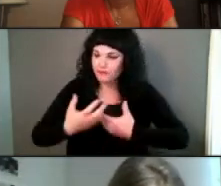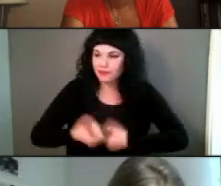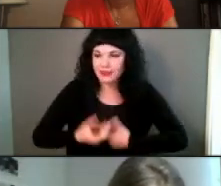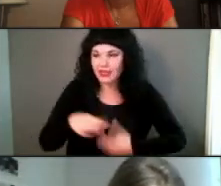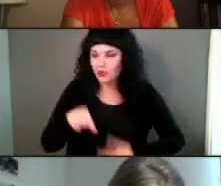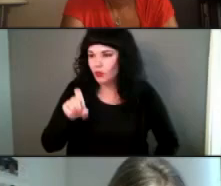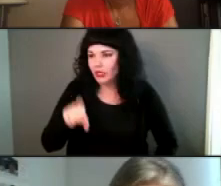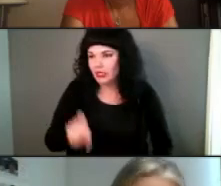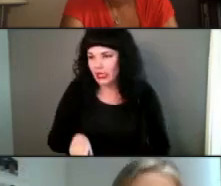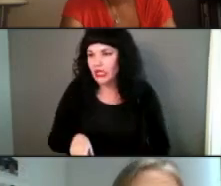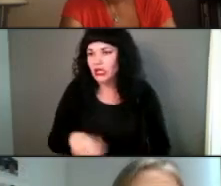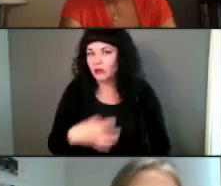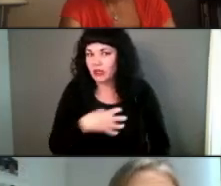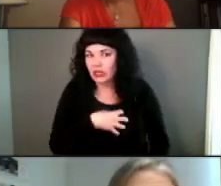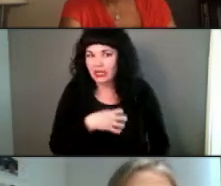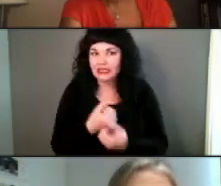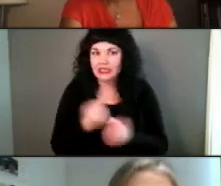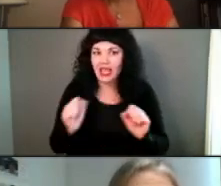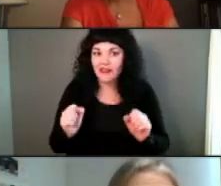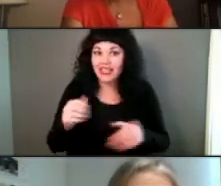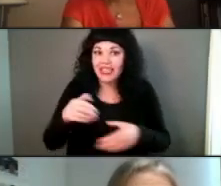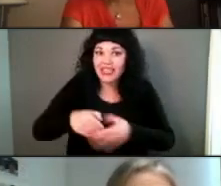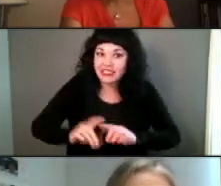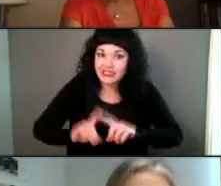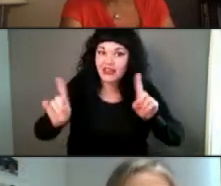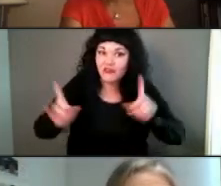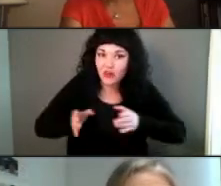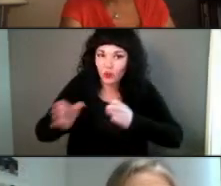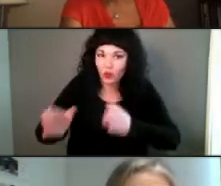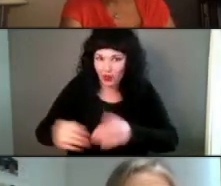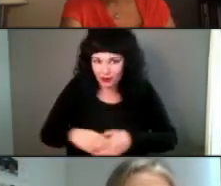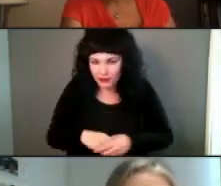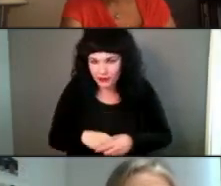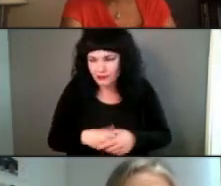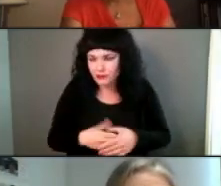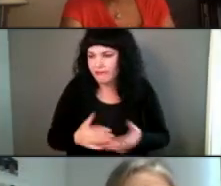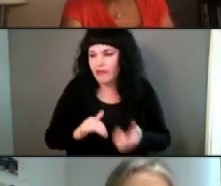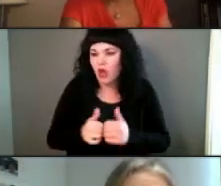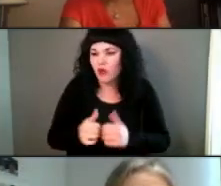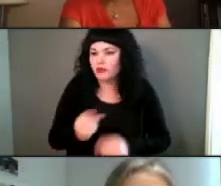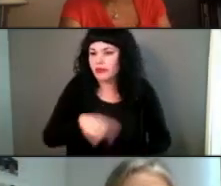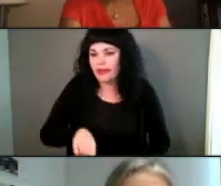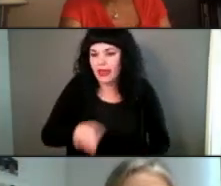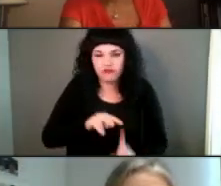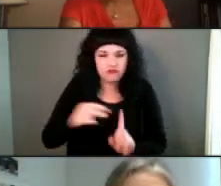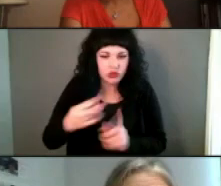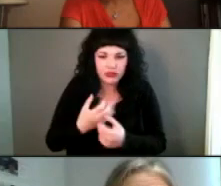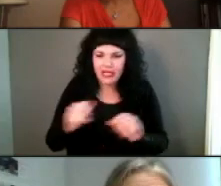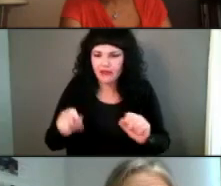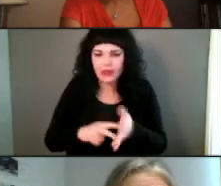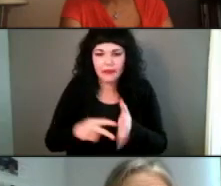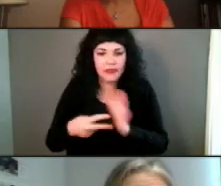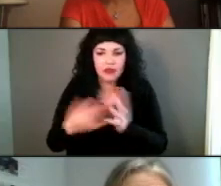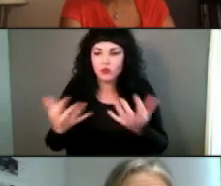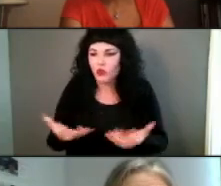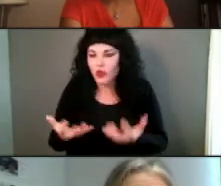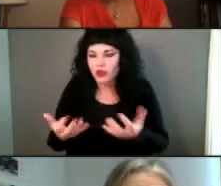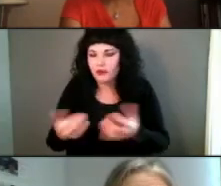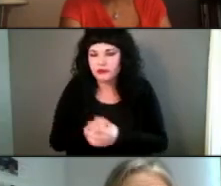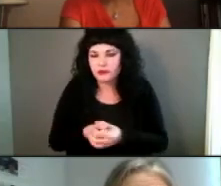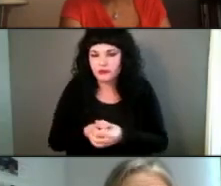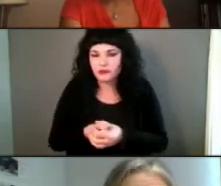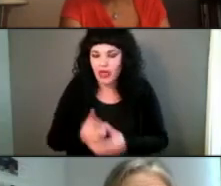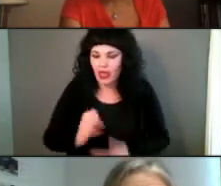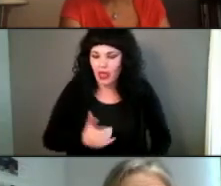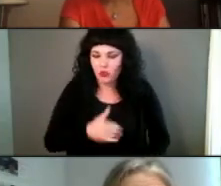another way, in the ways that they think about what safety means, in the ways that they think about what is needed in our